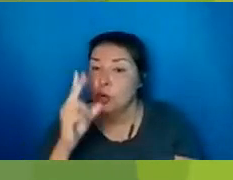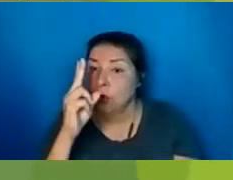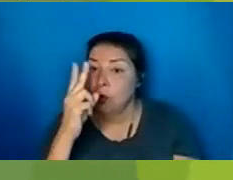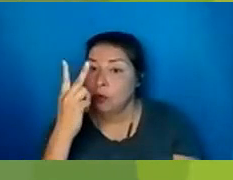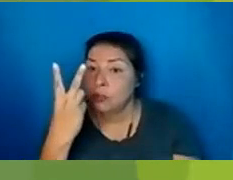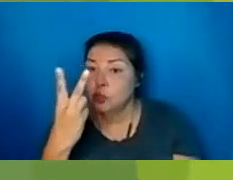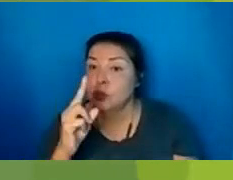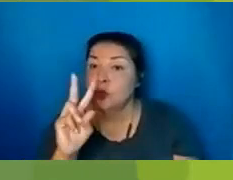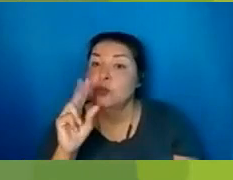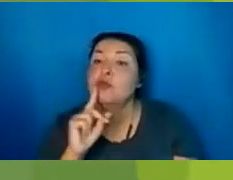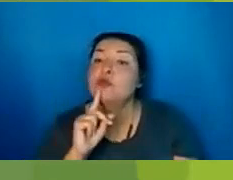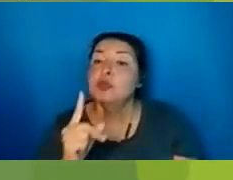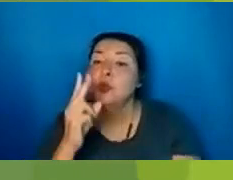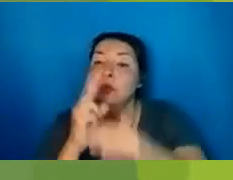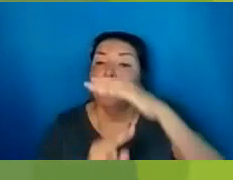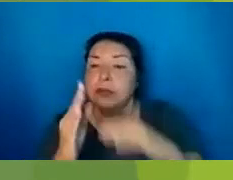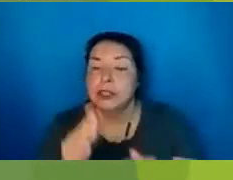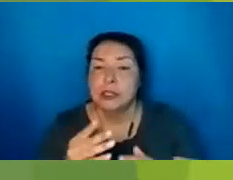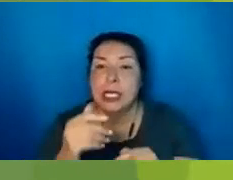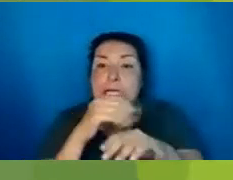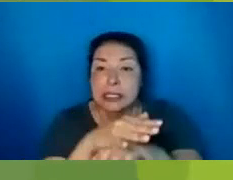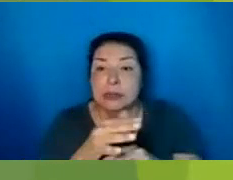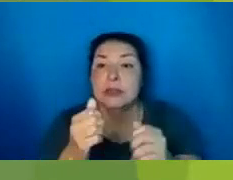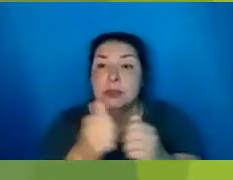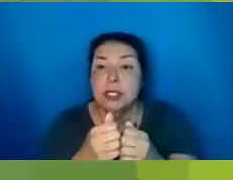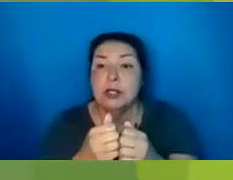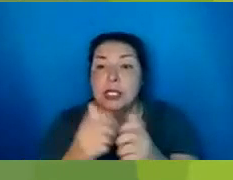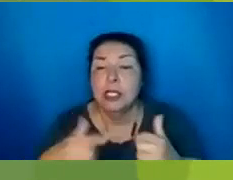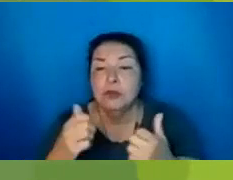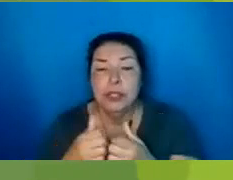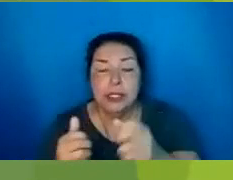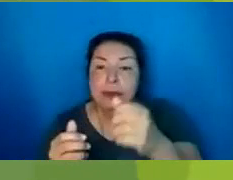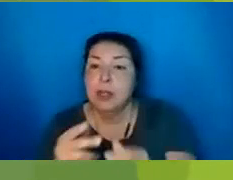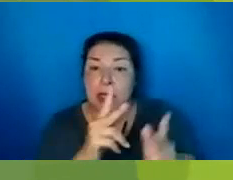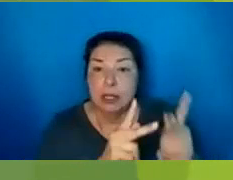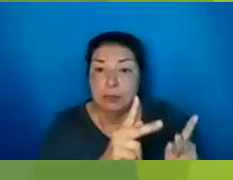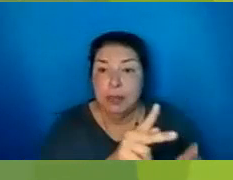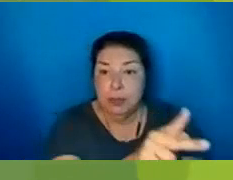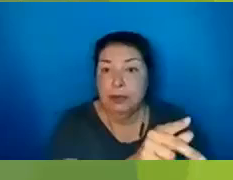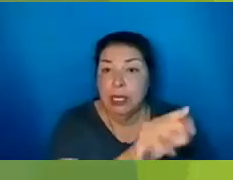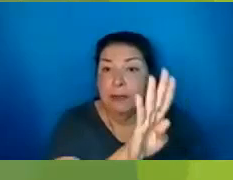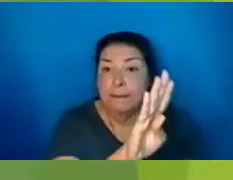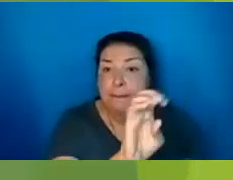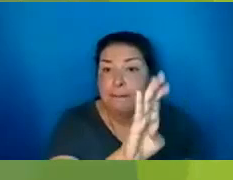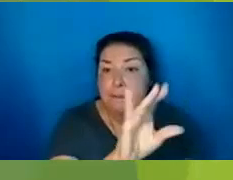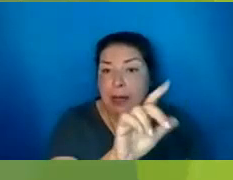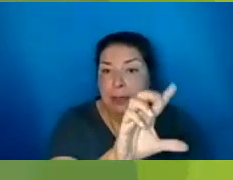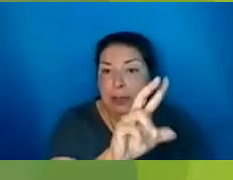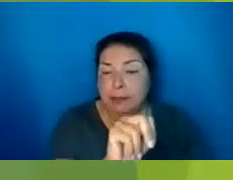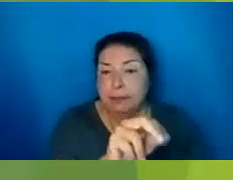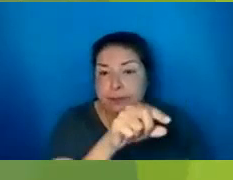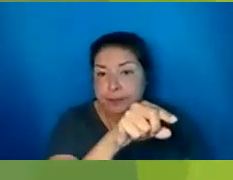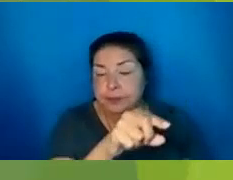Ezekiel to be with the exiles in Babylon. And we know that Jeremiah, who is a